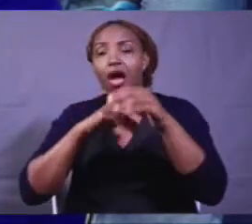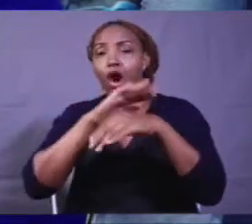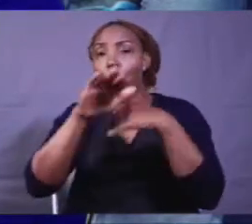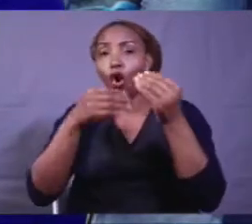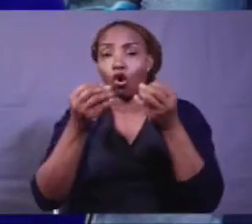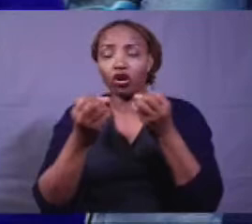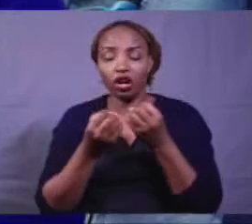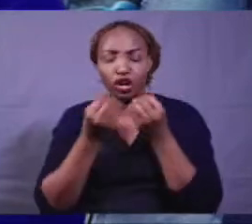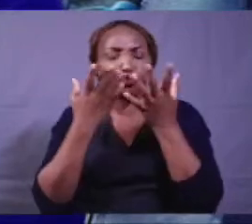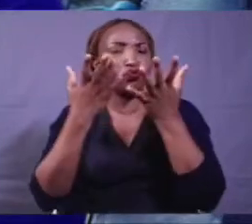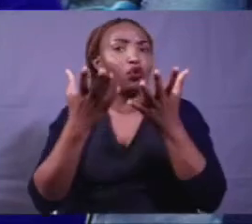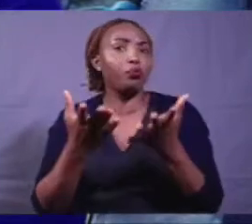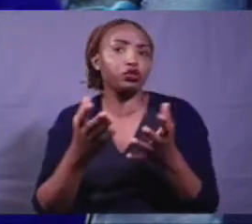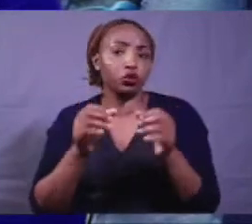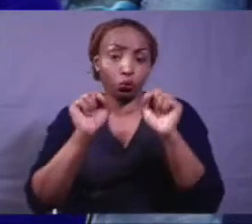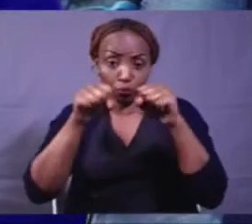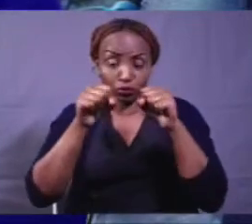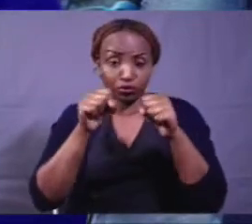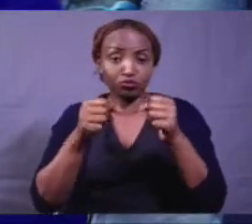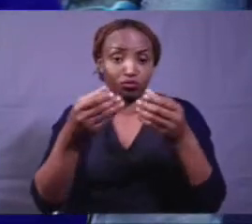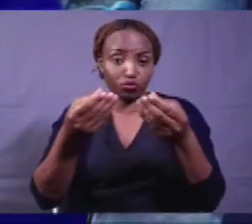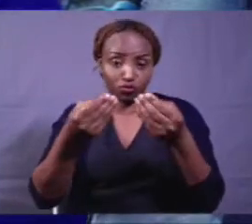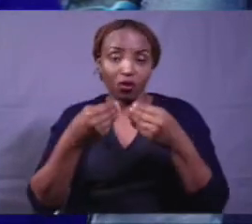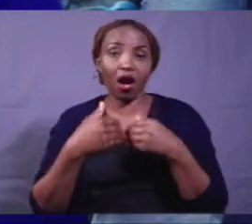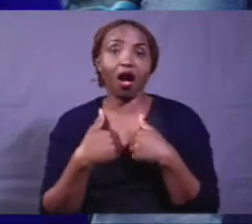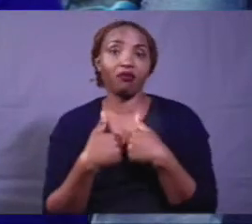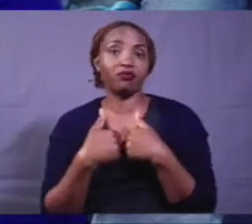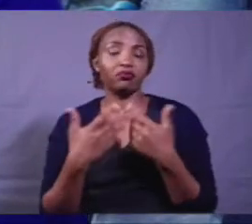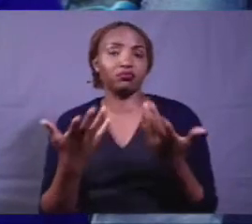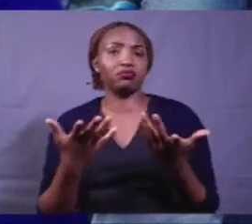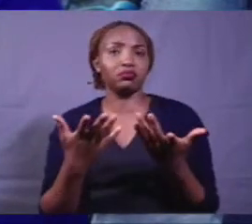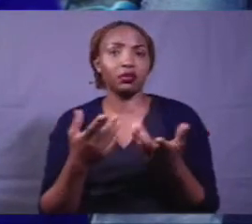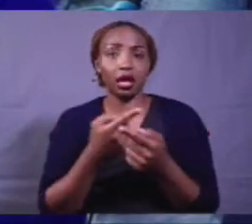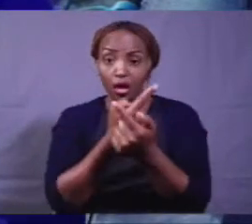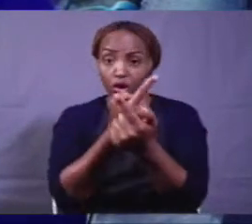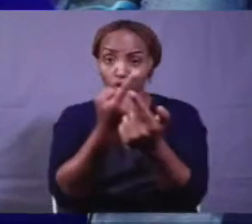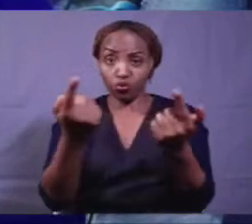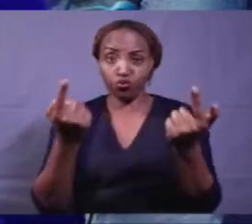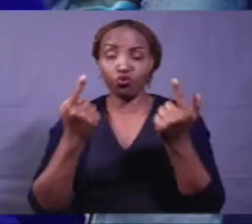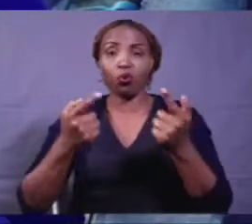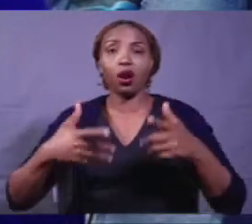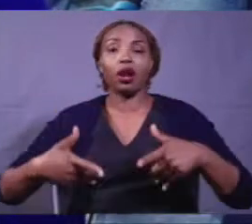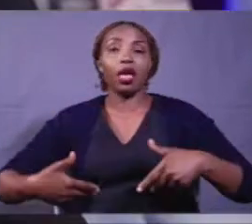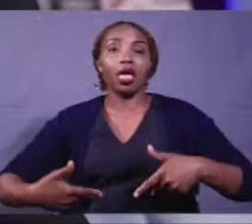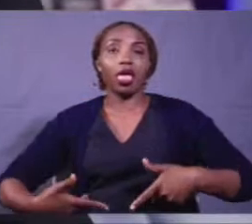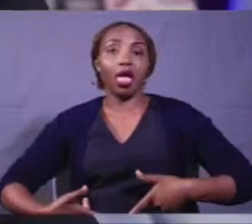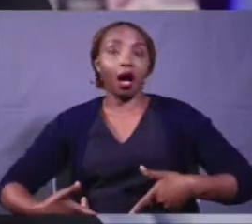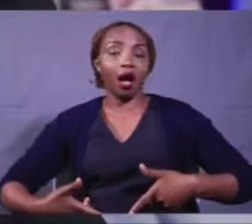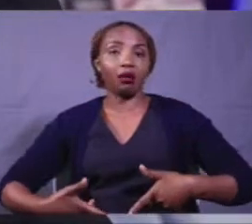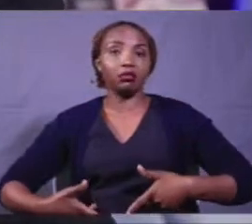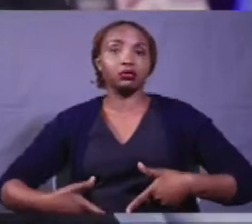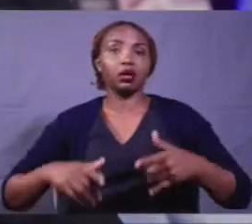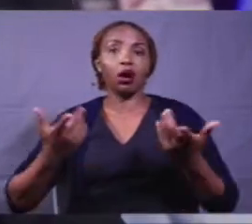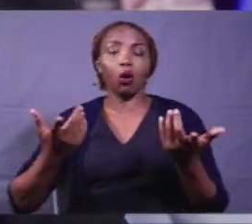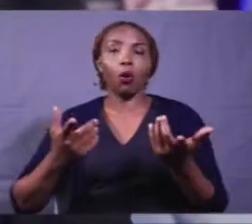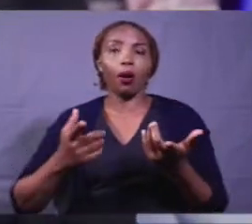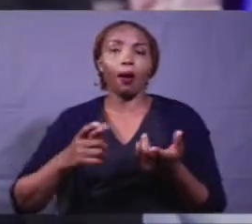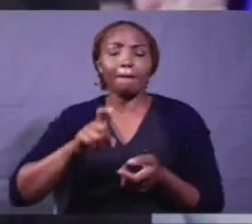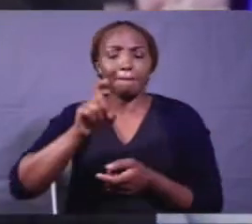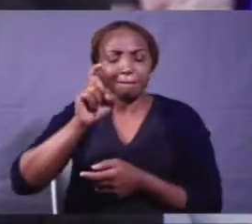somewhere. And as young people, I would advise that you take advantage of the positive information that is